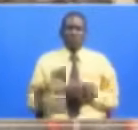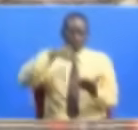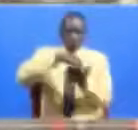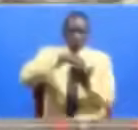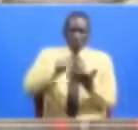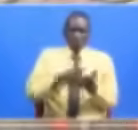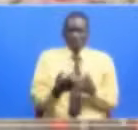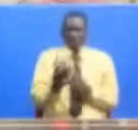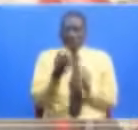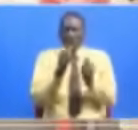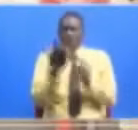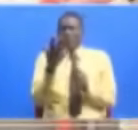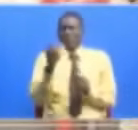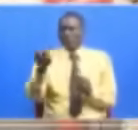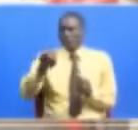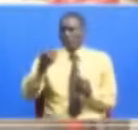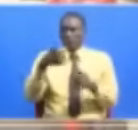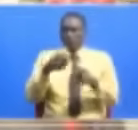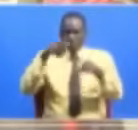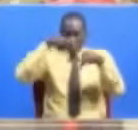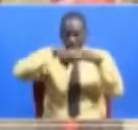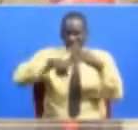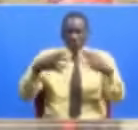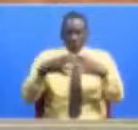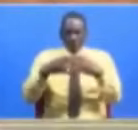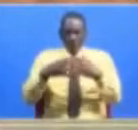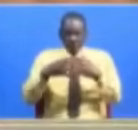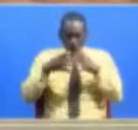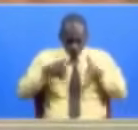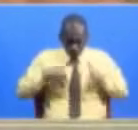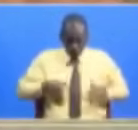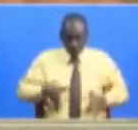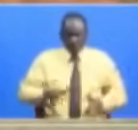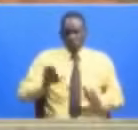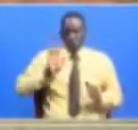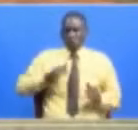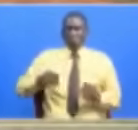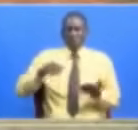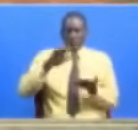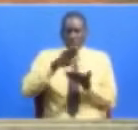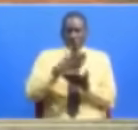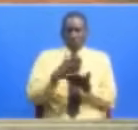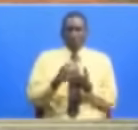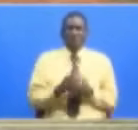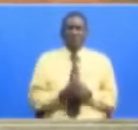The scene is barely 50 meters from the entrance of the delivery section.